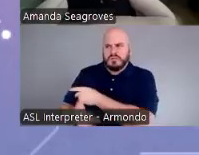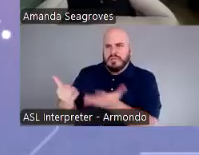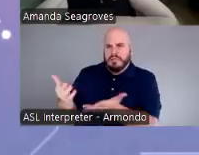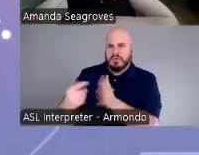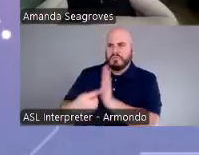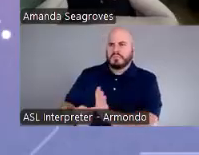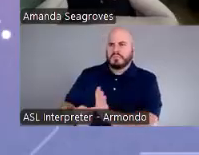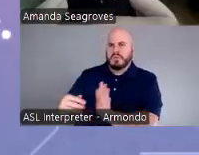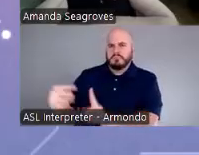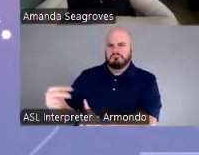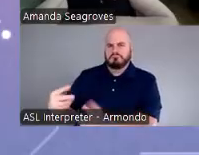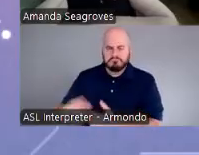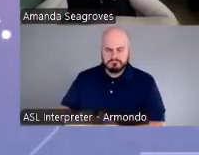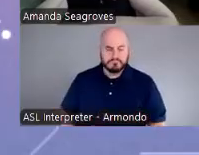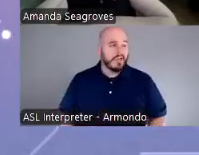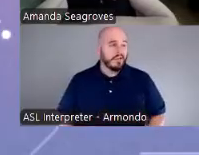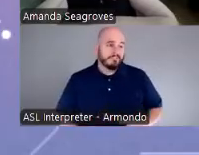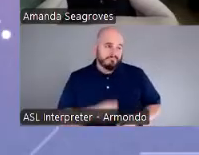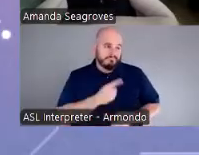Um, exactly. Yeah.